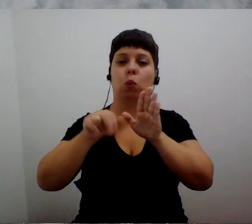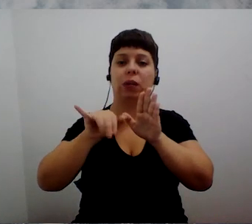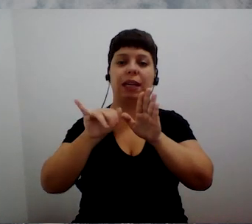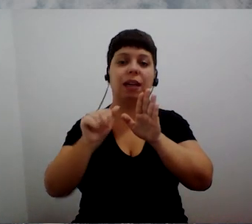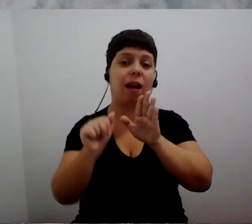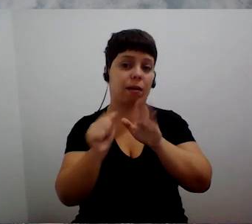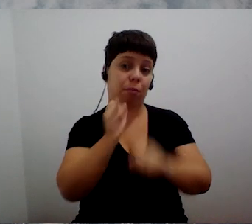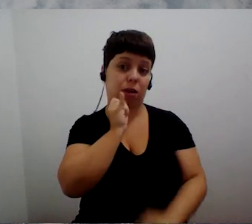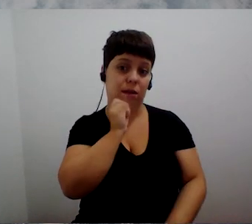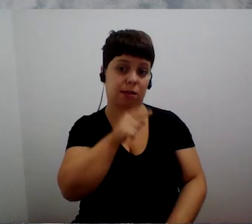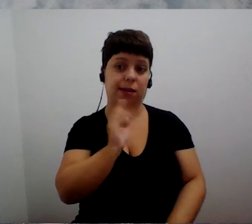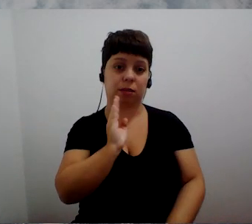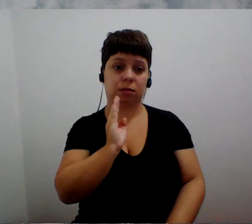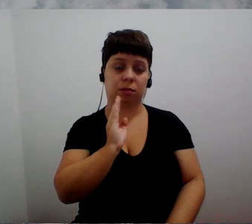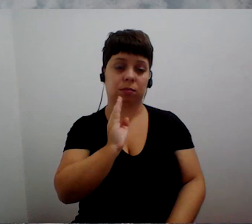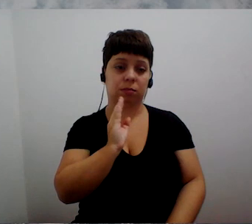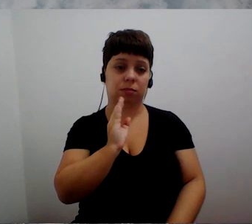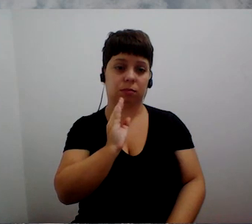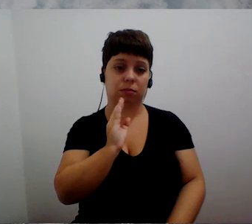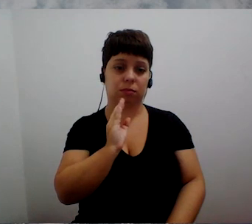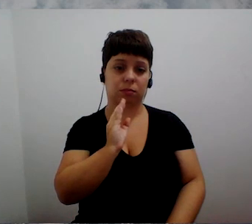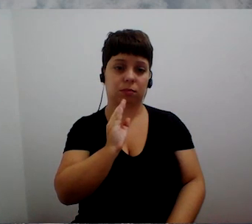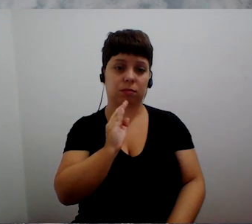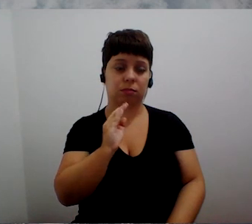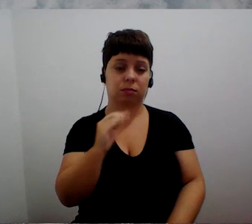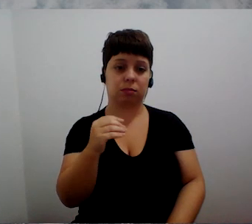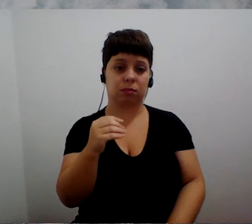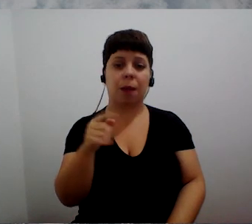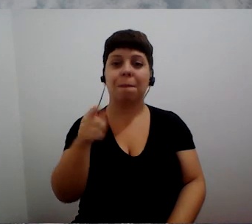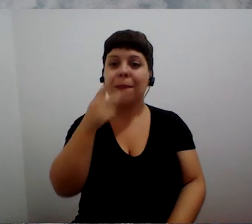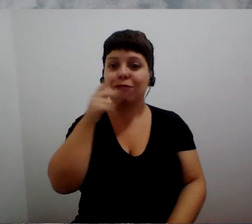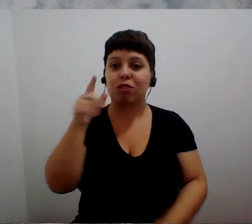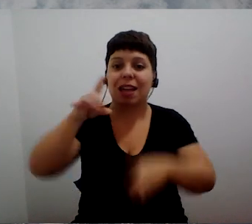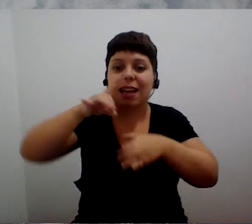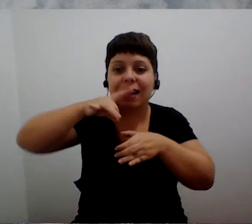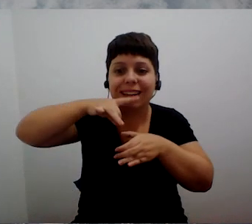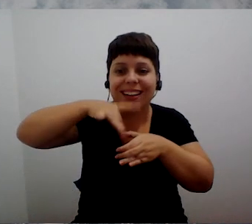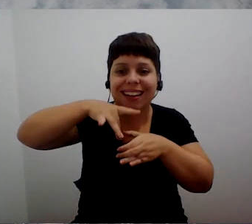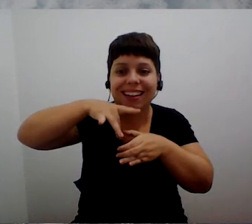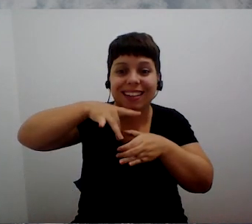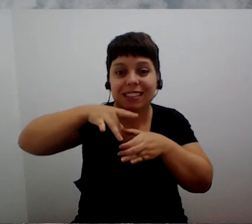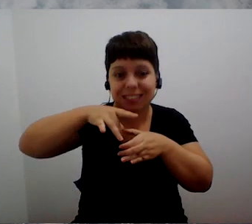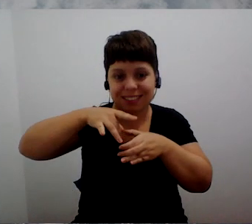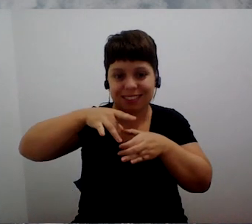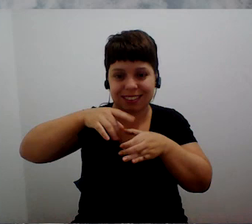set the baselines for what we can build in UNEA, for example, as a treaty. So